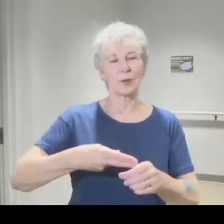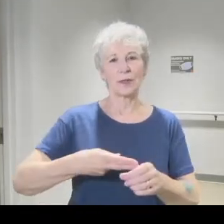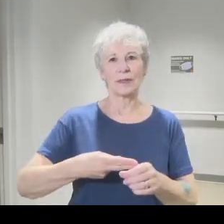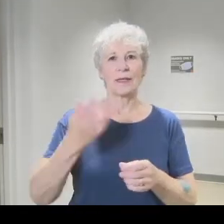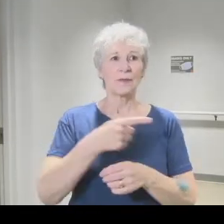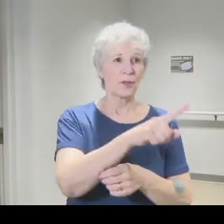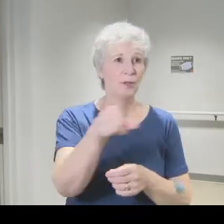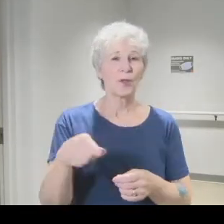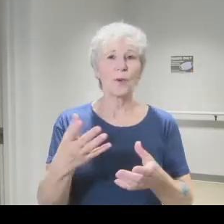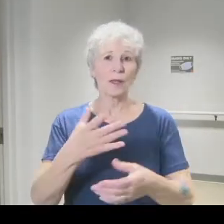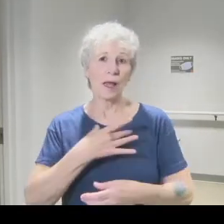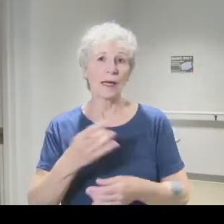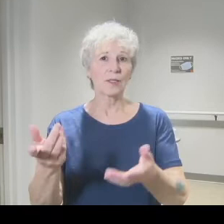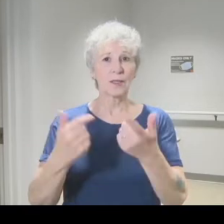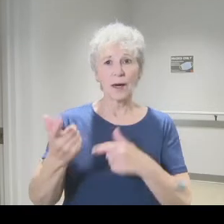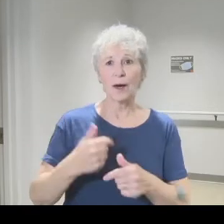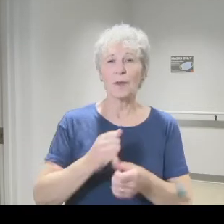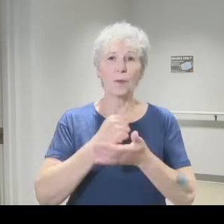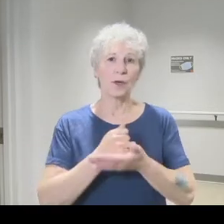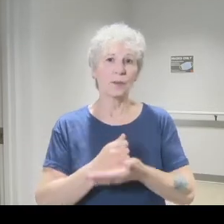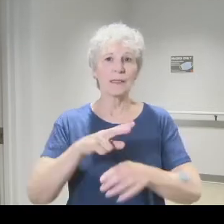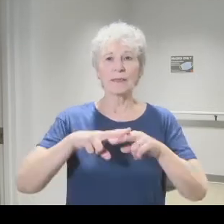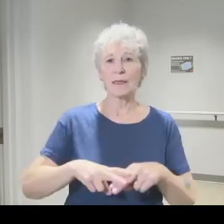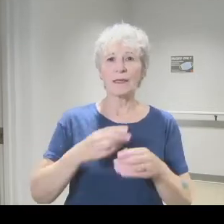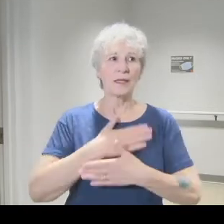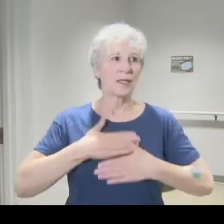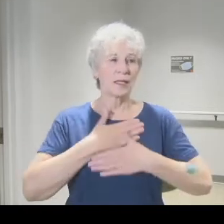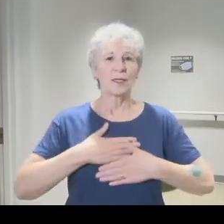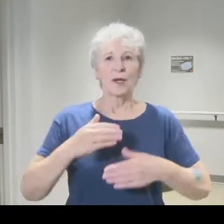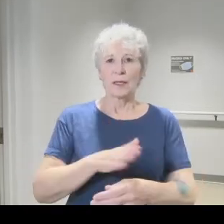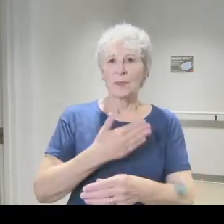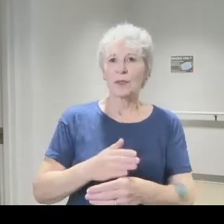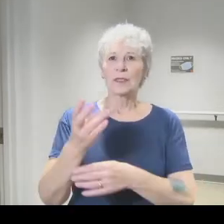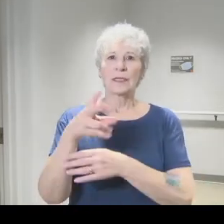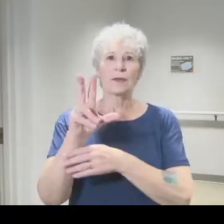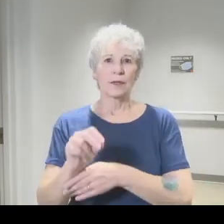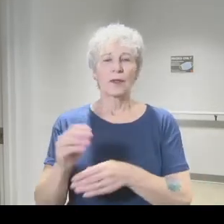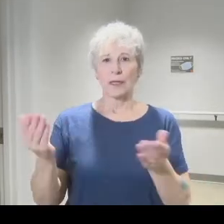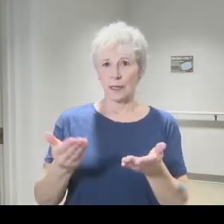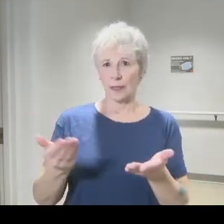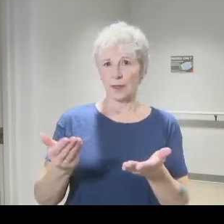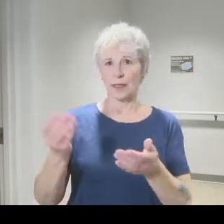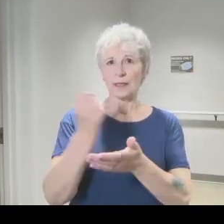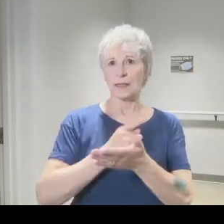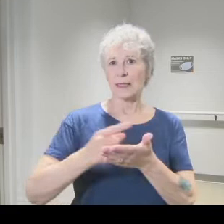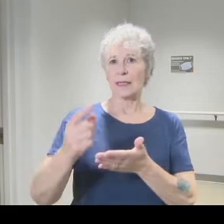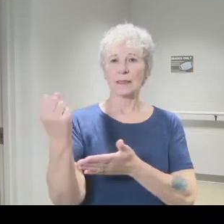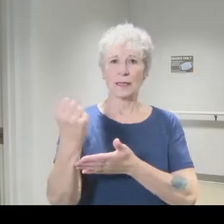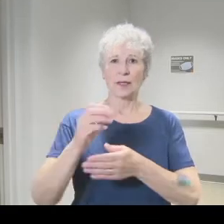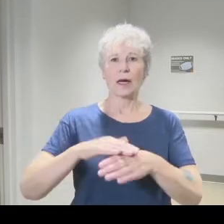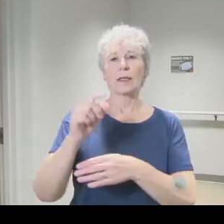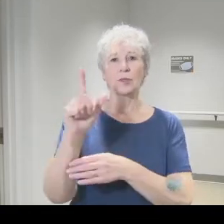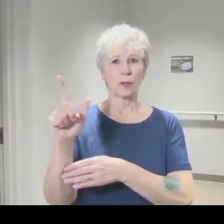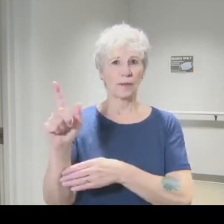you would like to come and just worship with them and sit and to enjoy the music, 7:30 here next Saturday, the